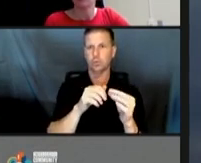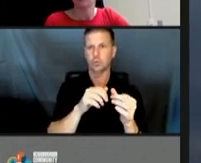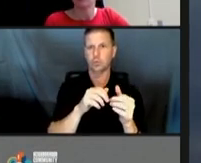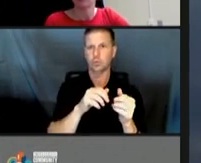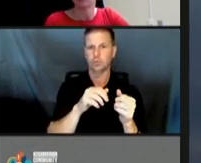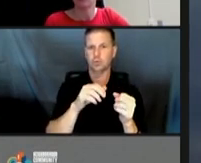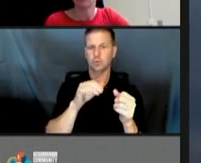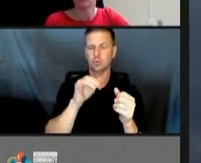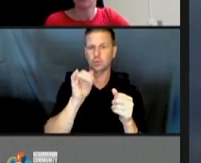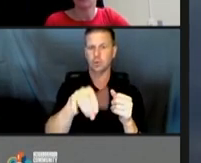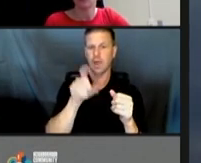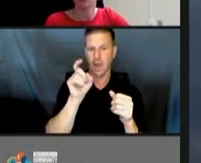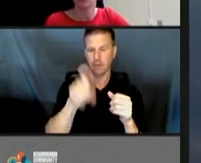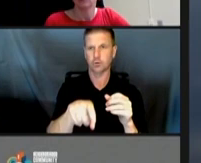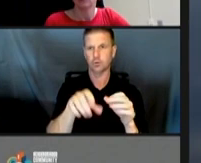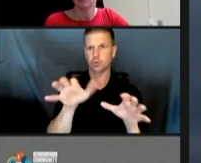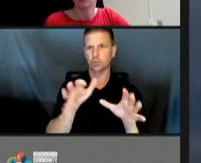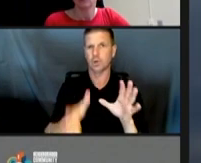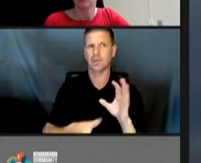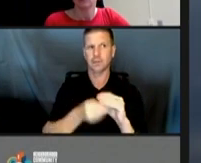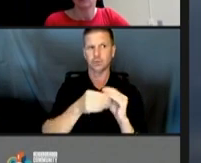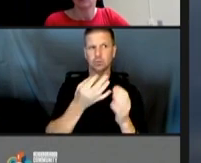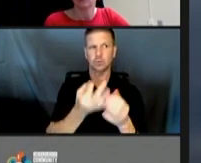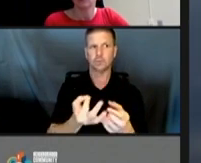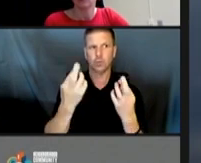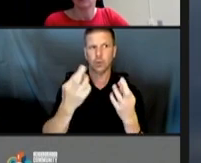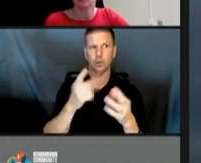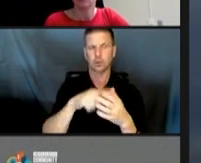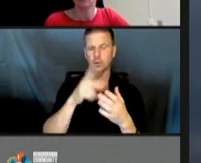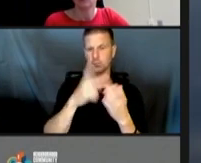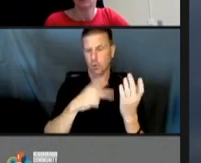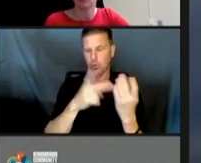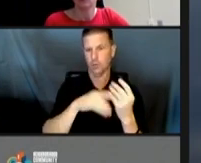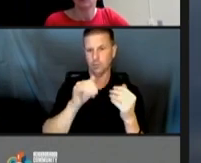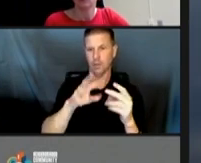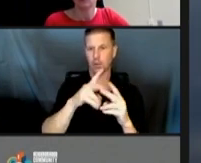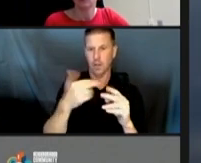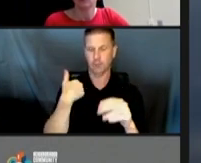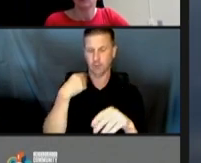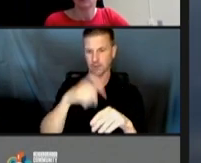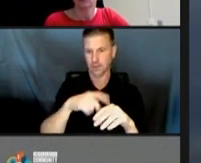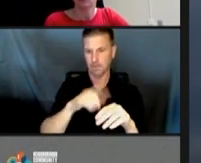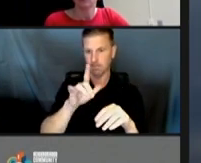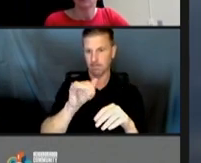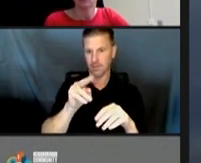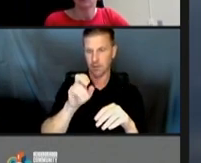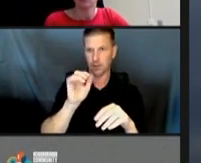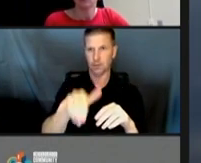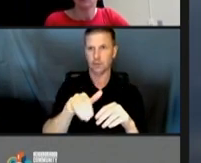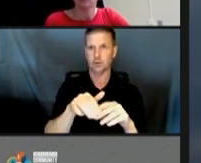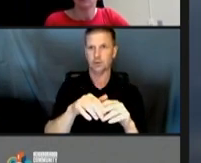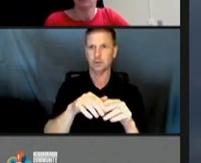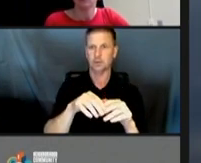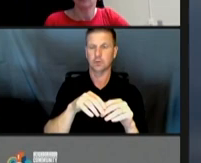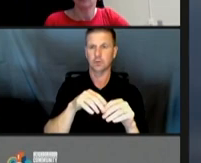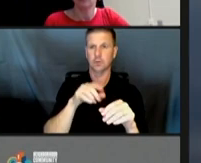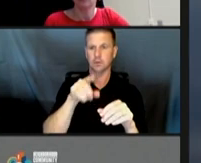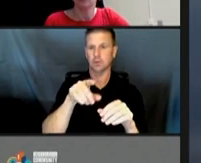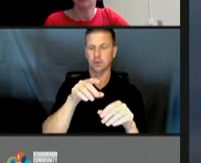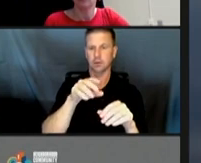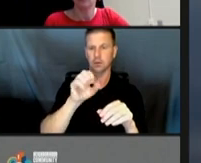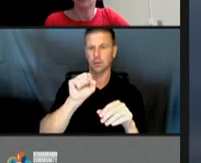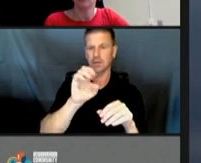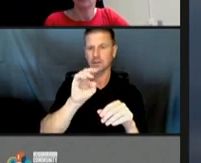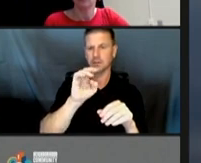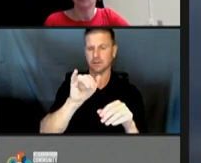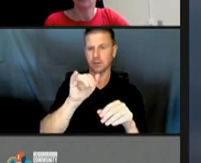that have to do additional fundraising through programs that either have timelines that don't, you know, that are semi-annual